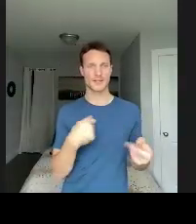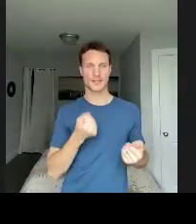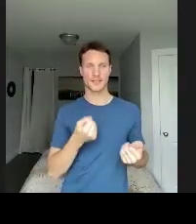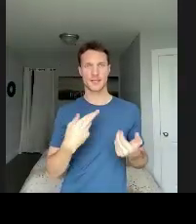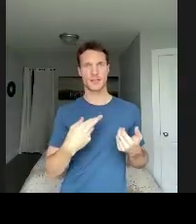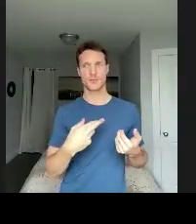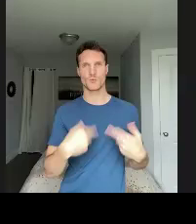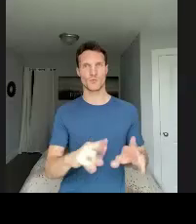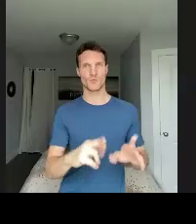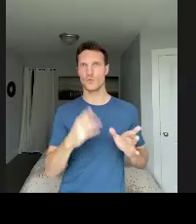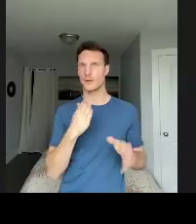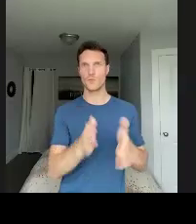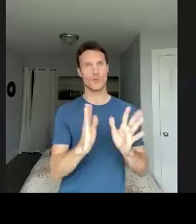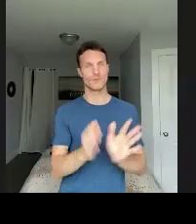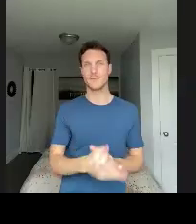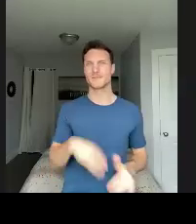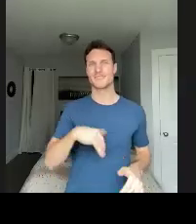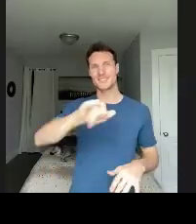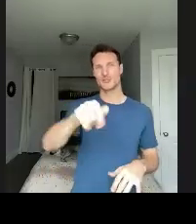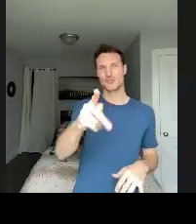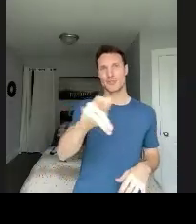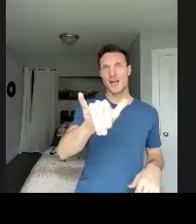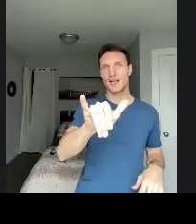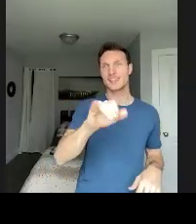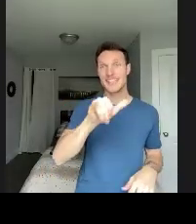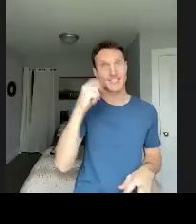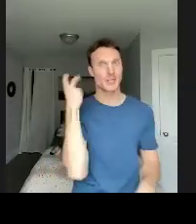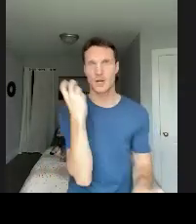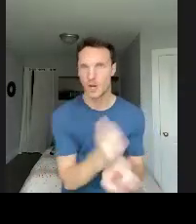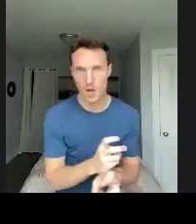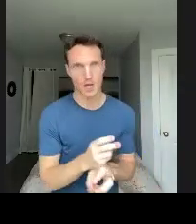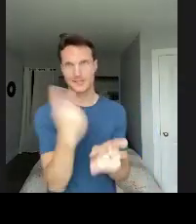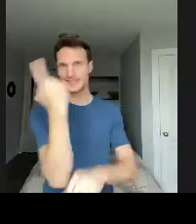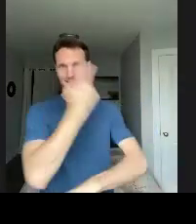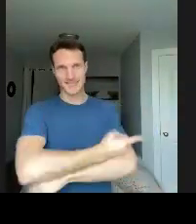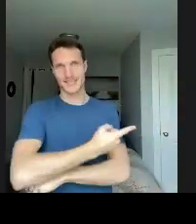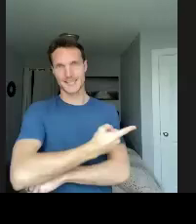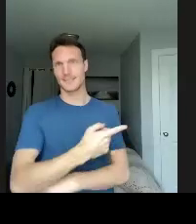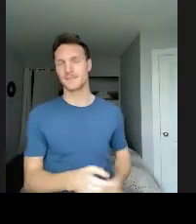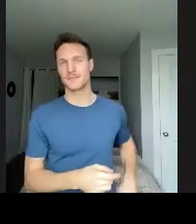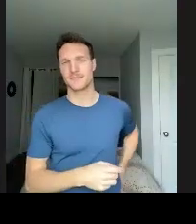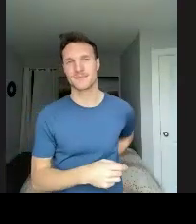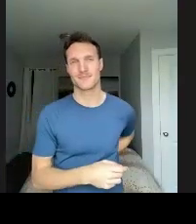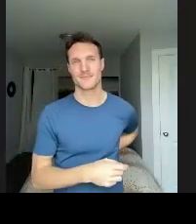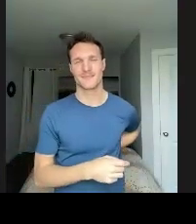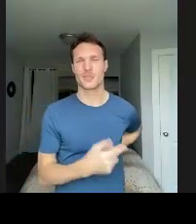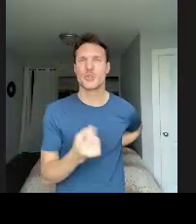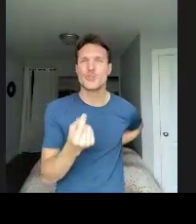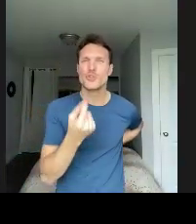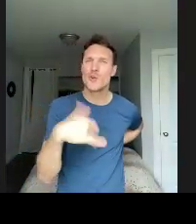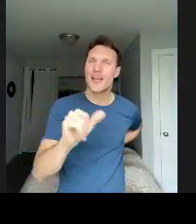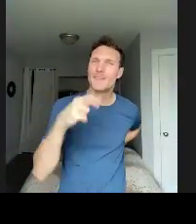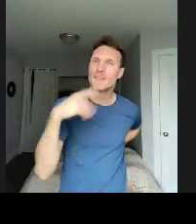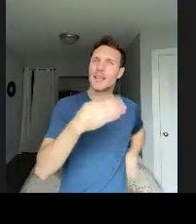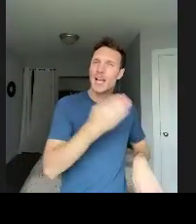1st. Just making a point that that's a hard date. Do you have any updates? Do you know